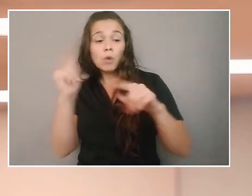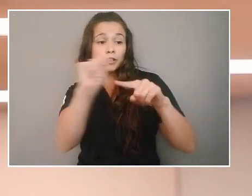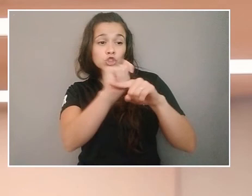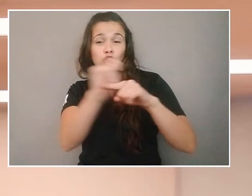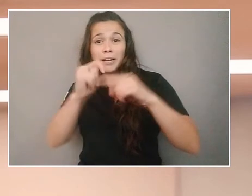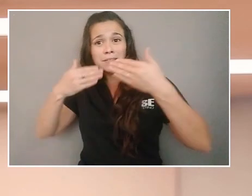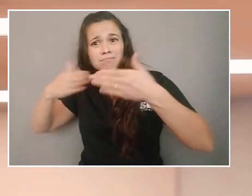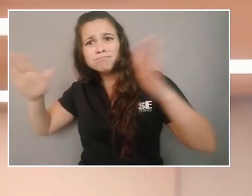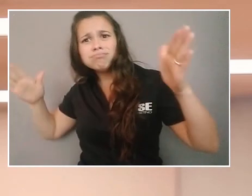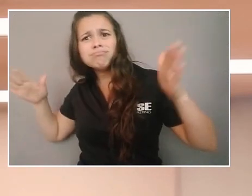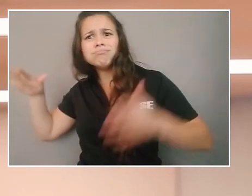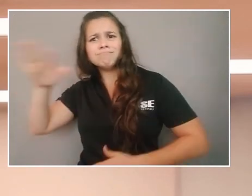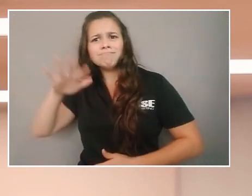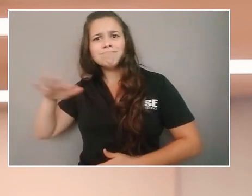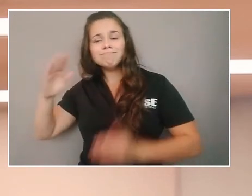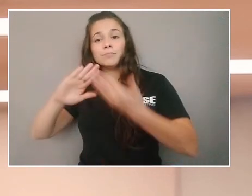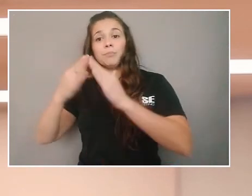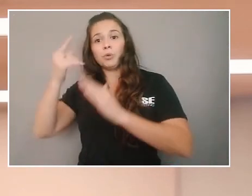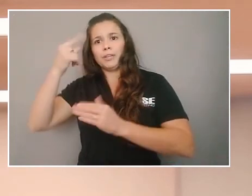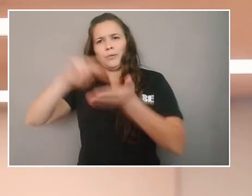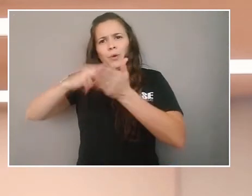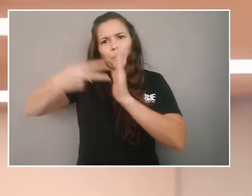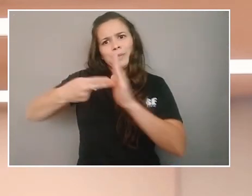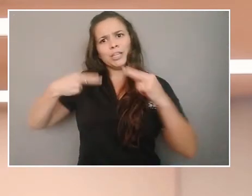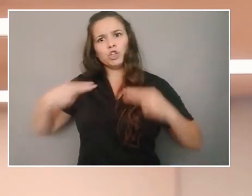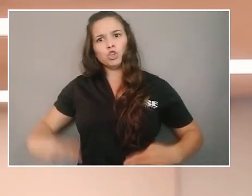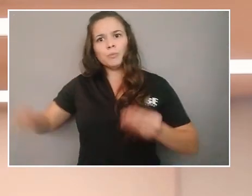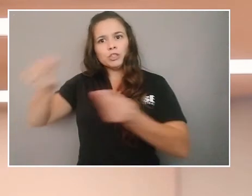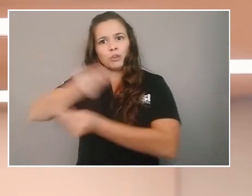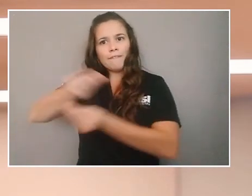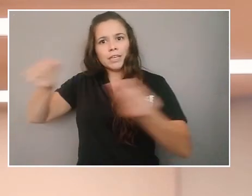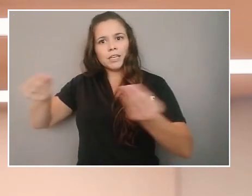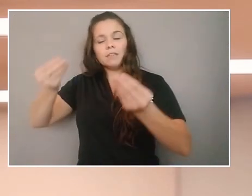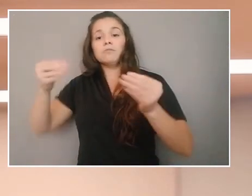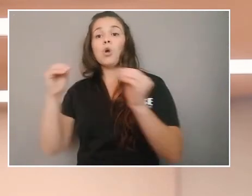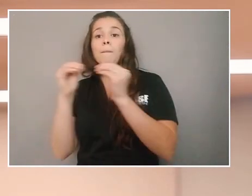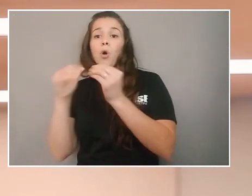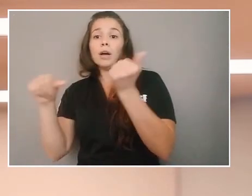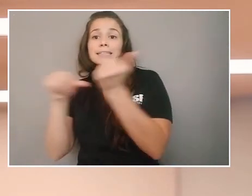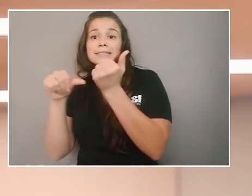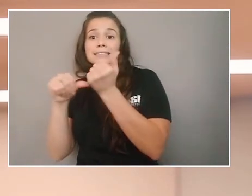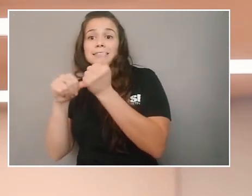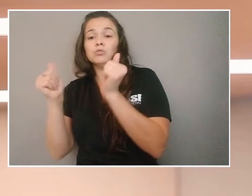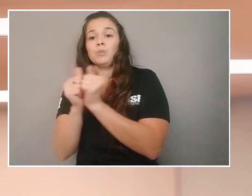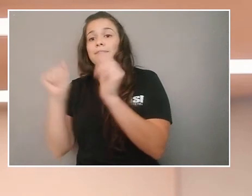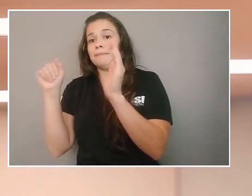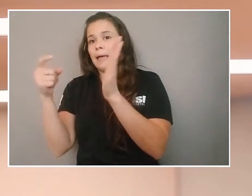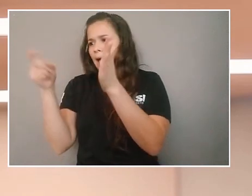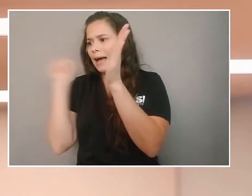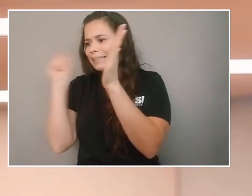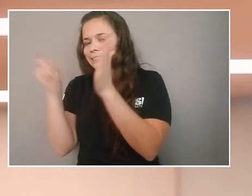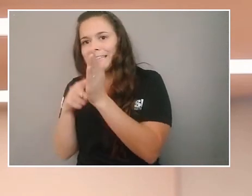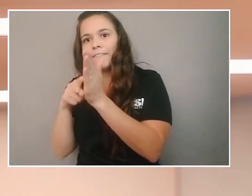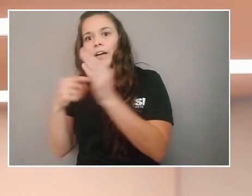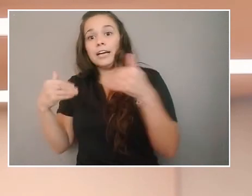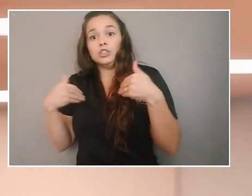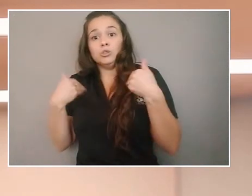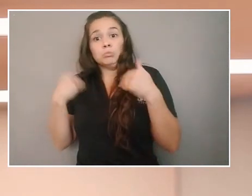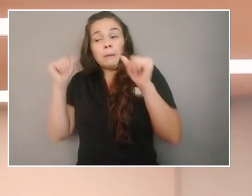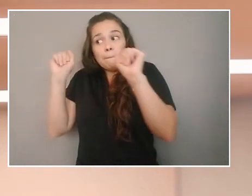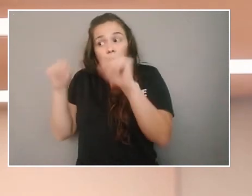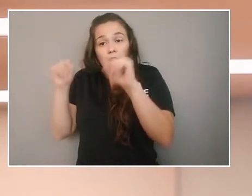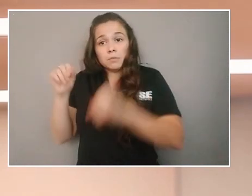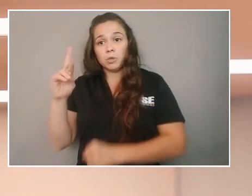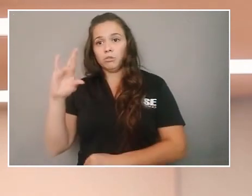human trafficking, allowing further assistance in identifying youth that could be at risk.